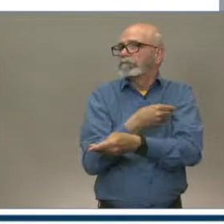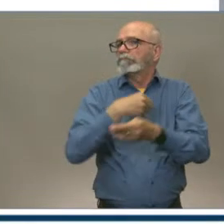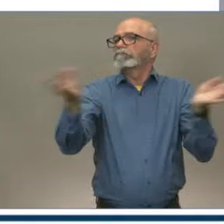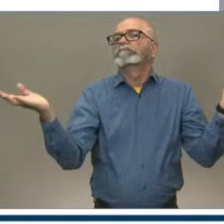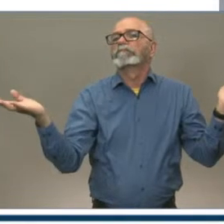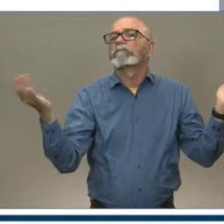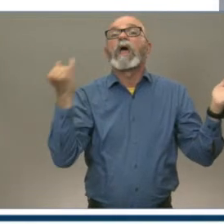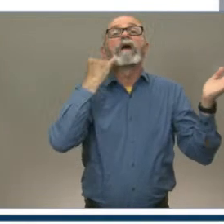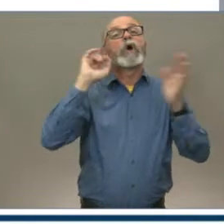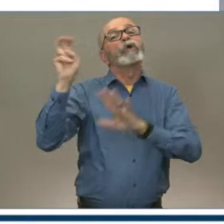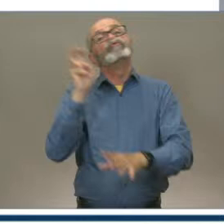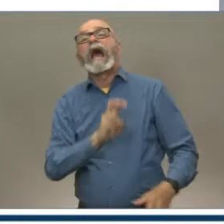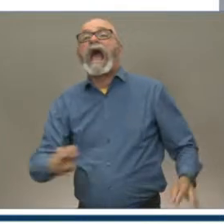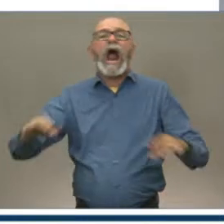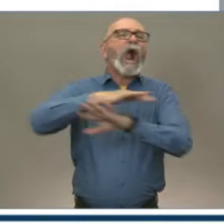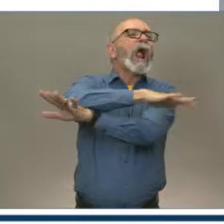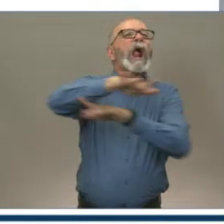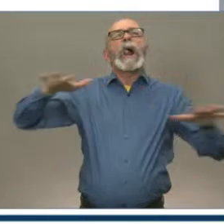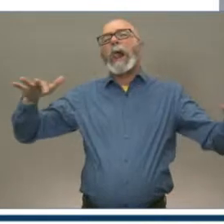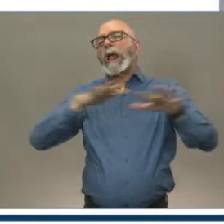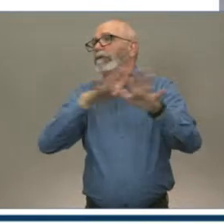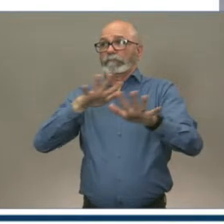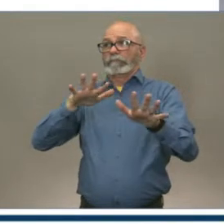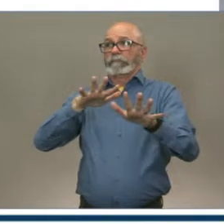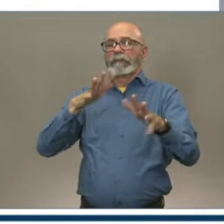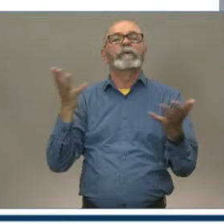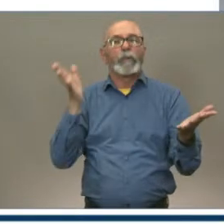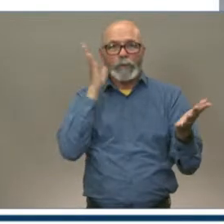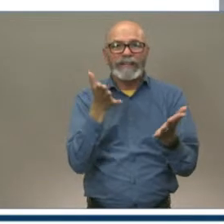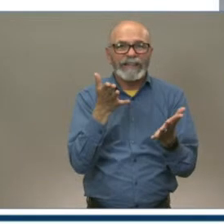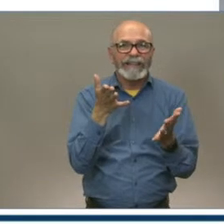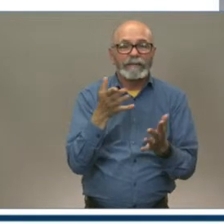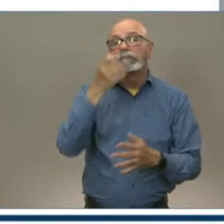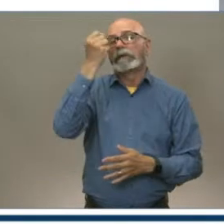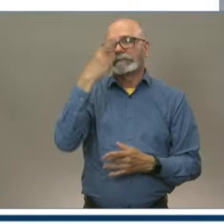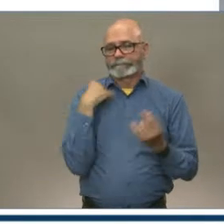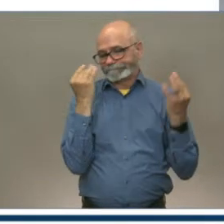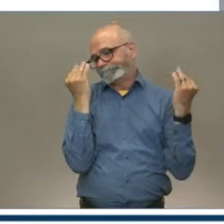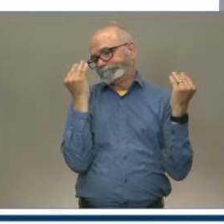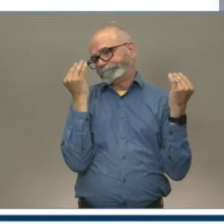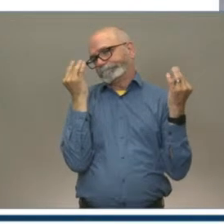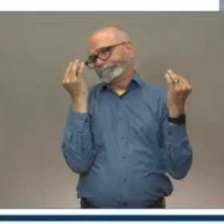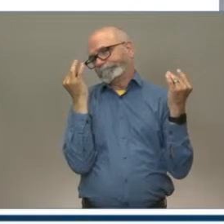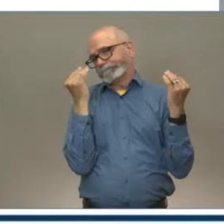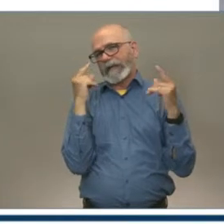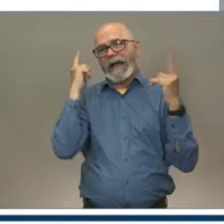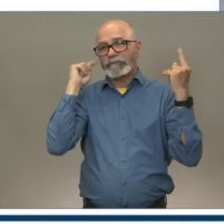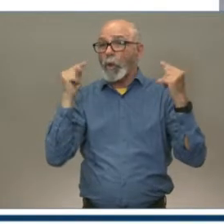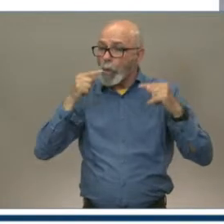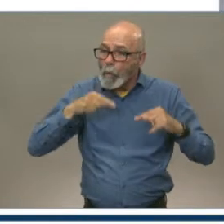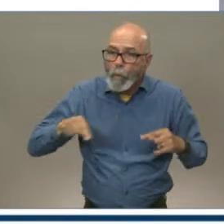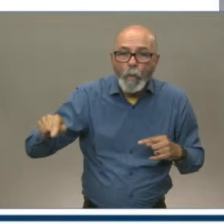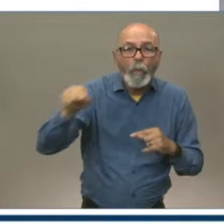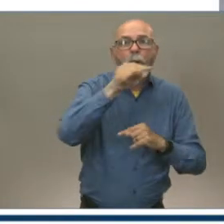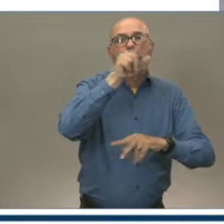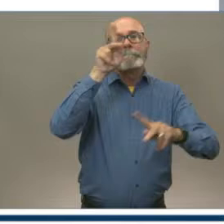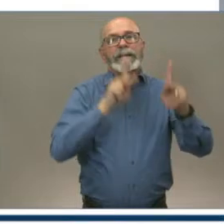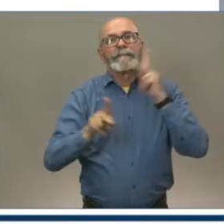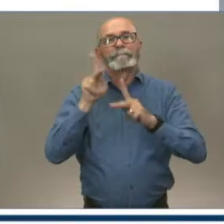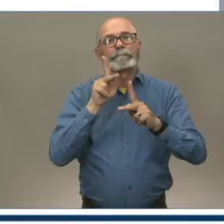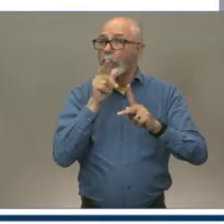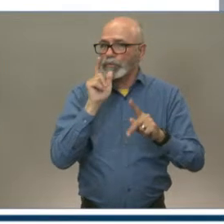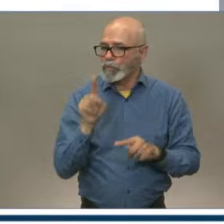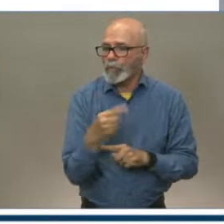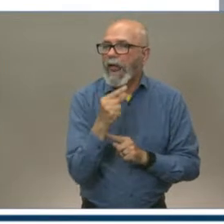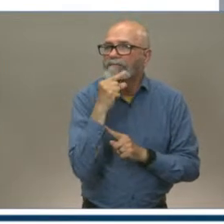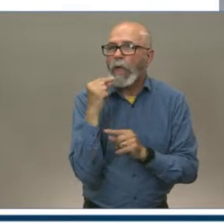around the province. So what's new is that we're concentrating on the whole province and not just Halifax. So if you're in any community, any